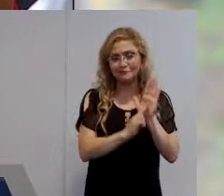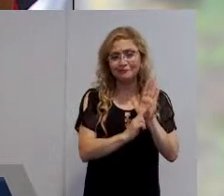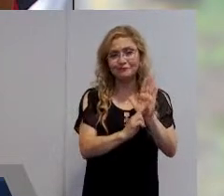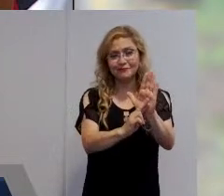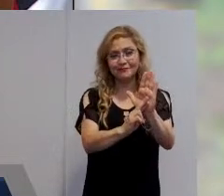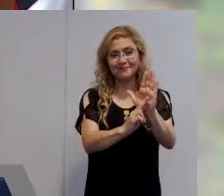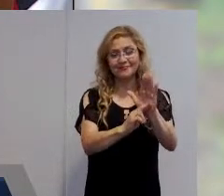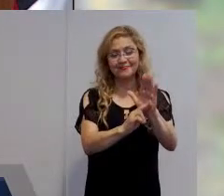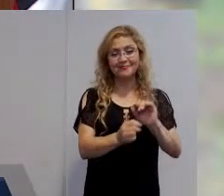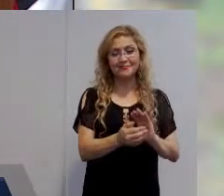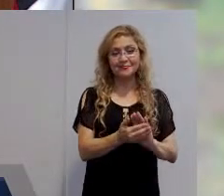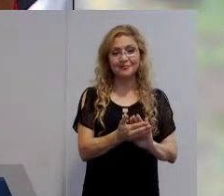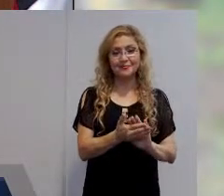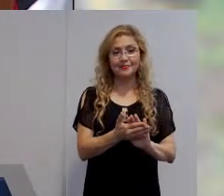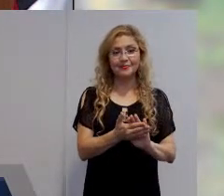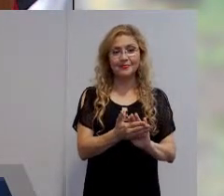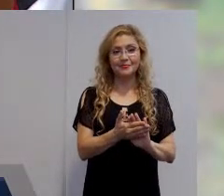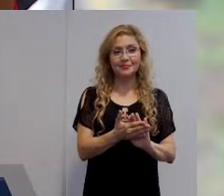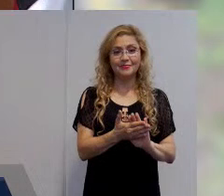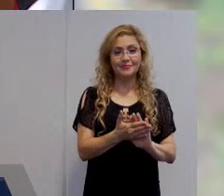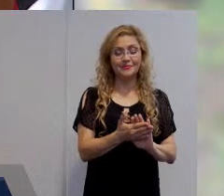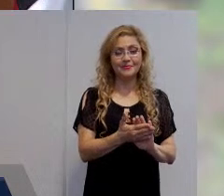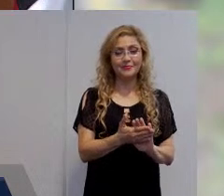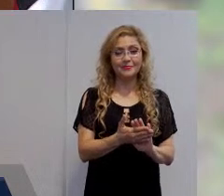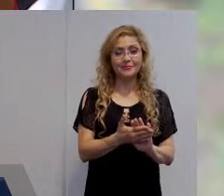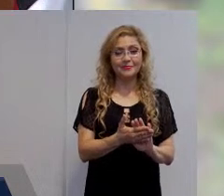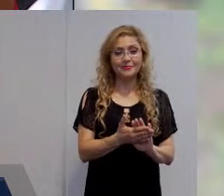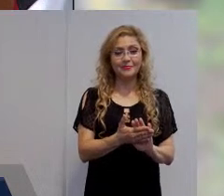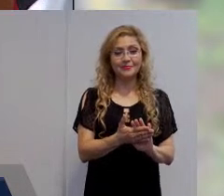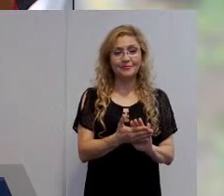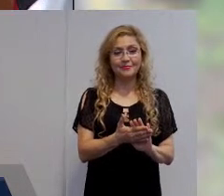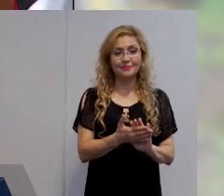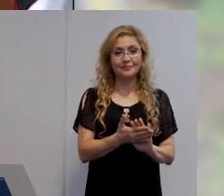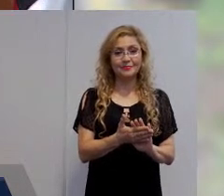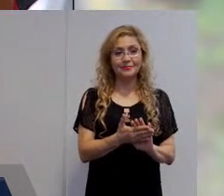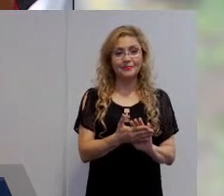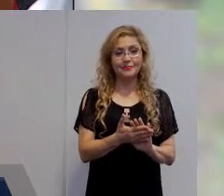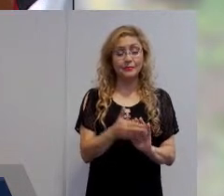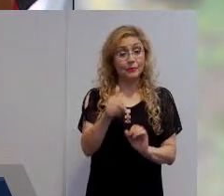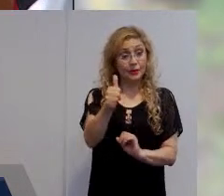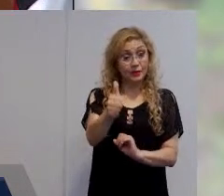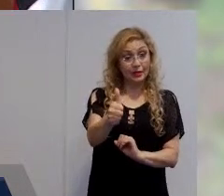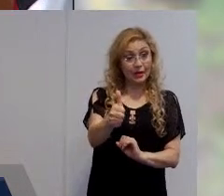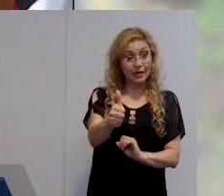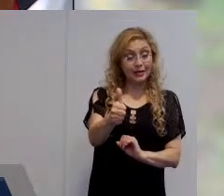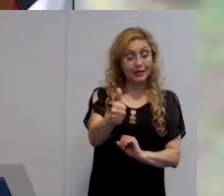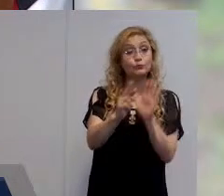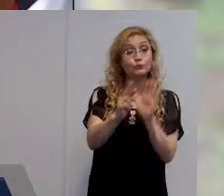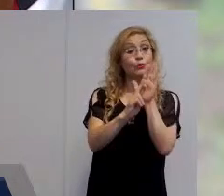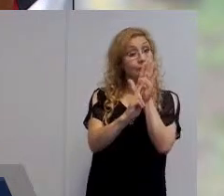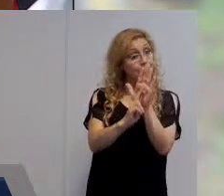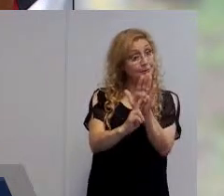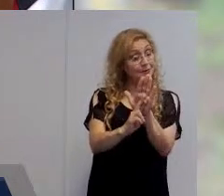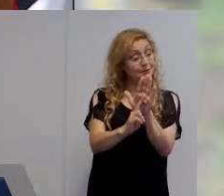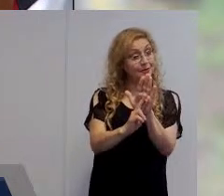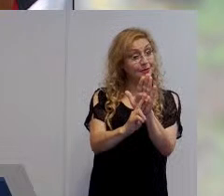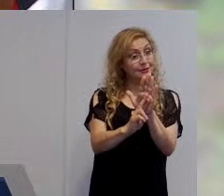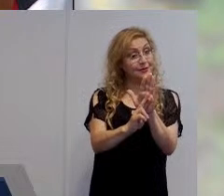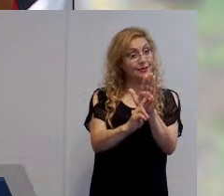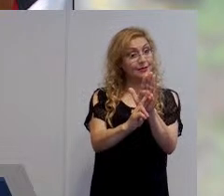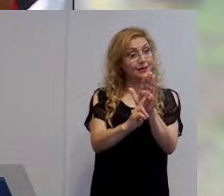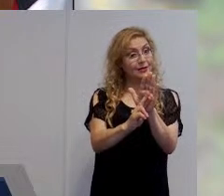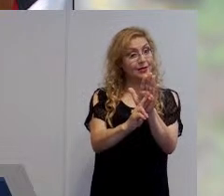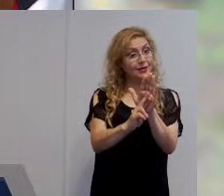and government representatives. Indeed, it is a beautiful day in Santiago, Chile.